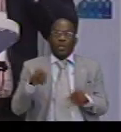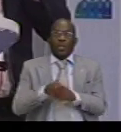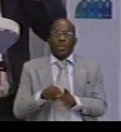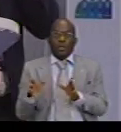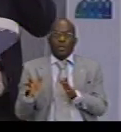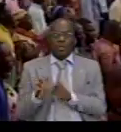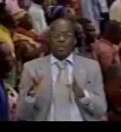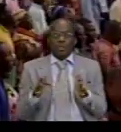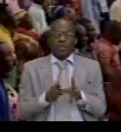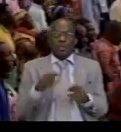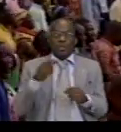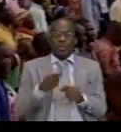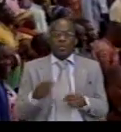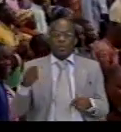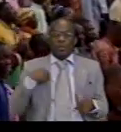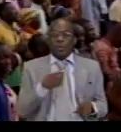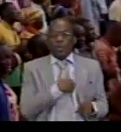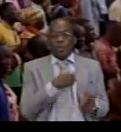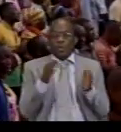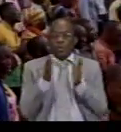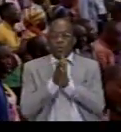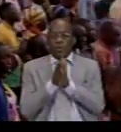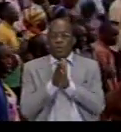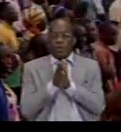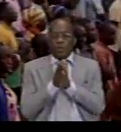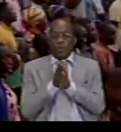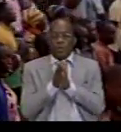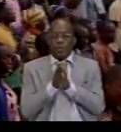In Jesus' name we pray.